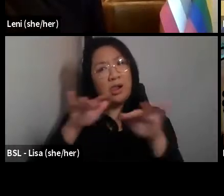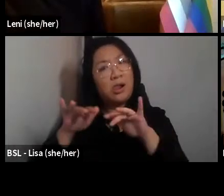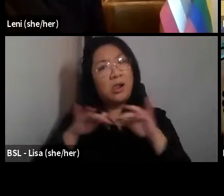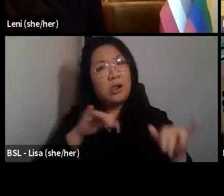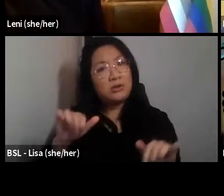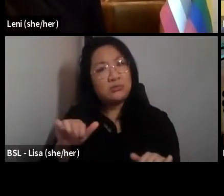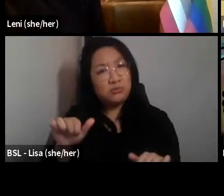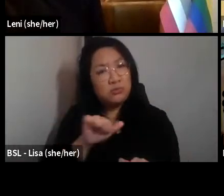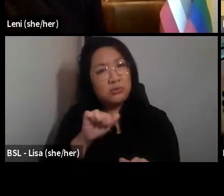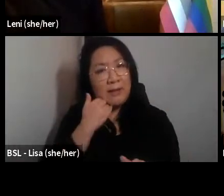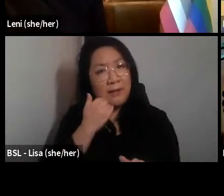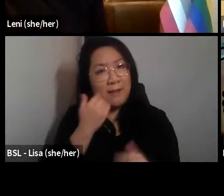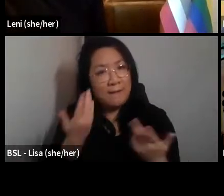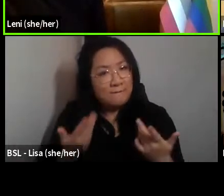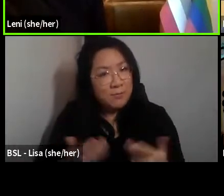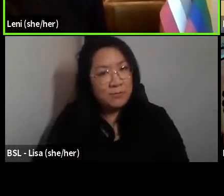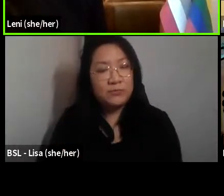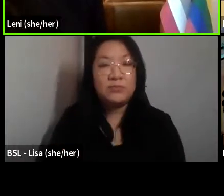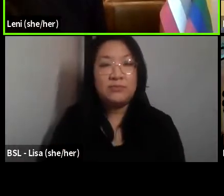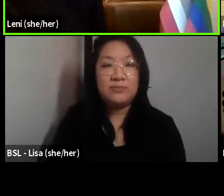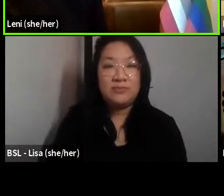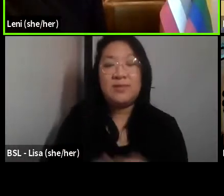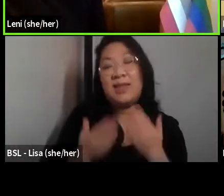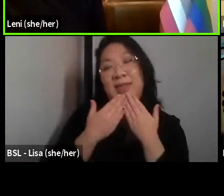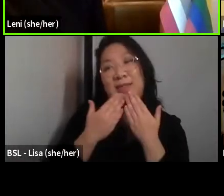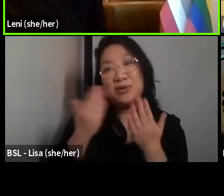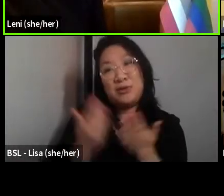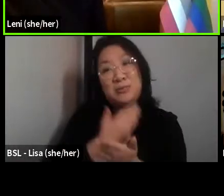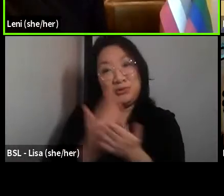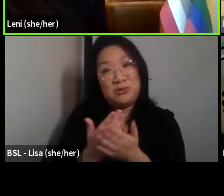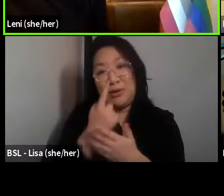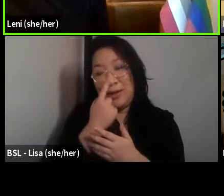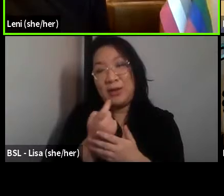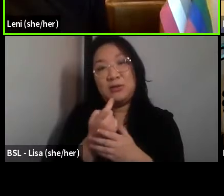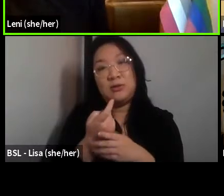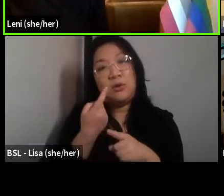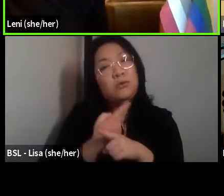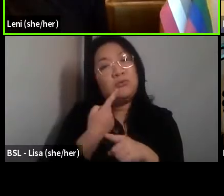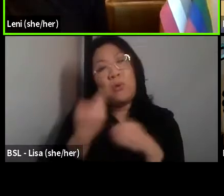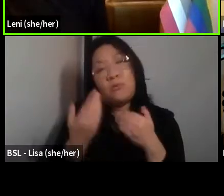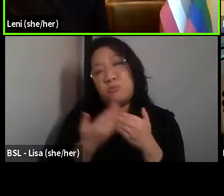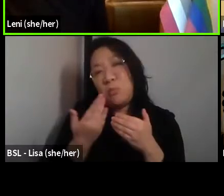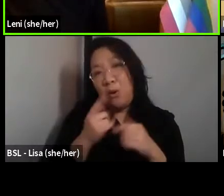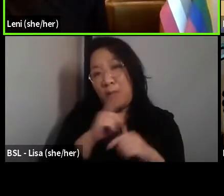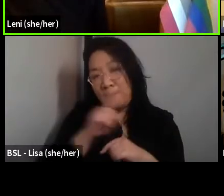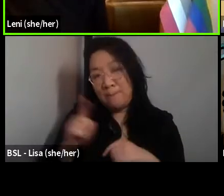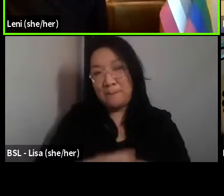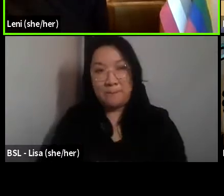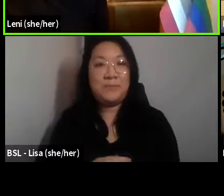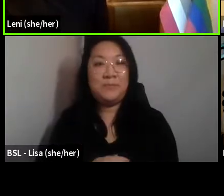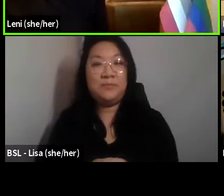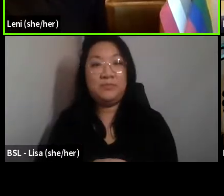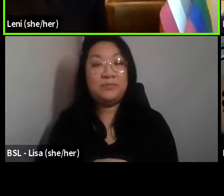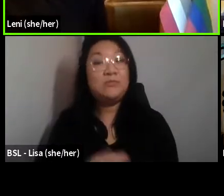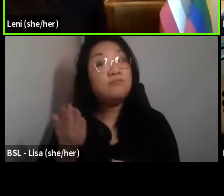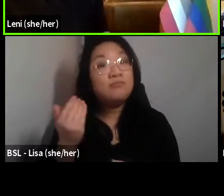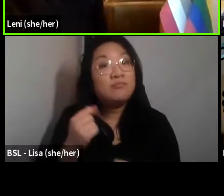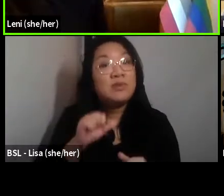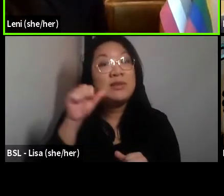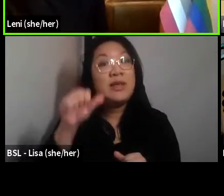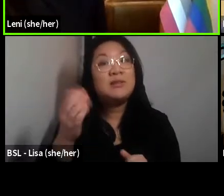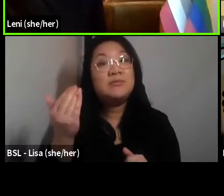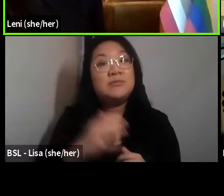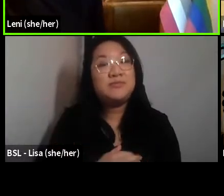not. Thanks, Ollie, and I'm sure we will get on to talking about that later in the panel. Elizabeth, can I throw over to you?